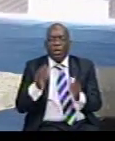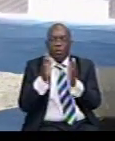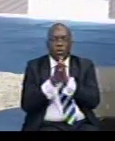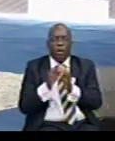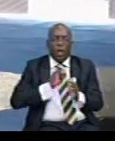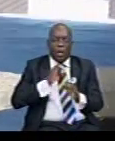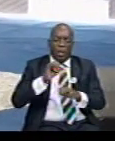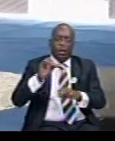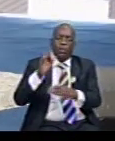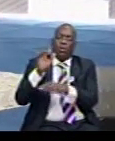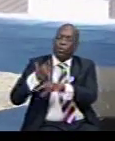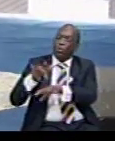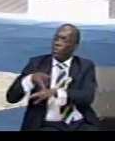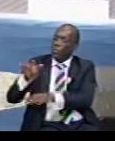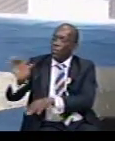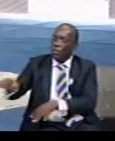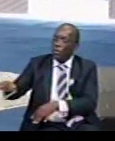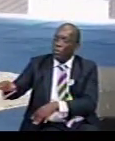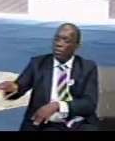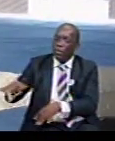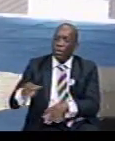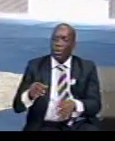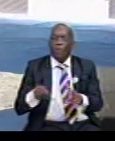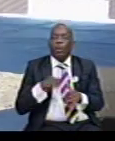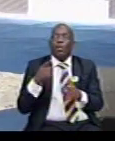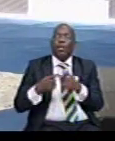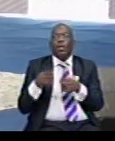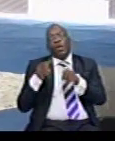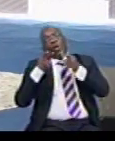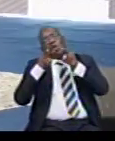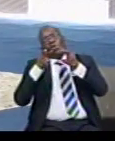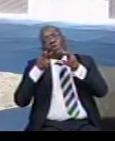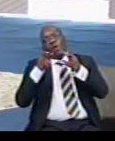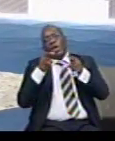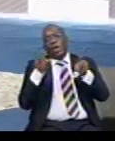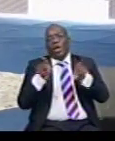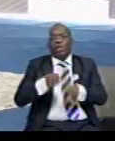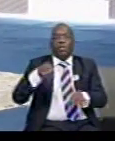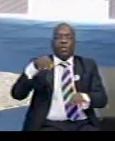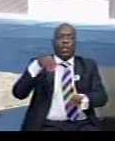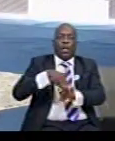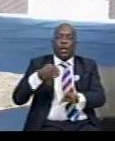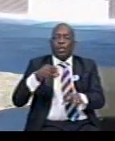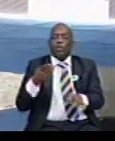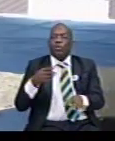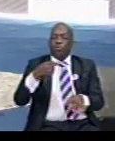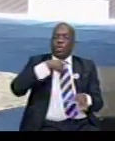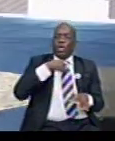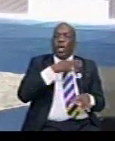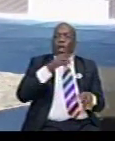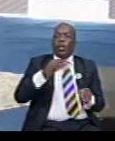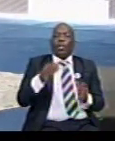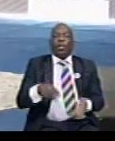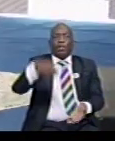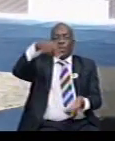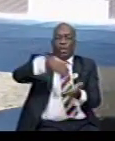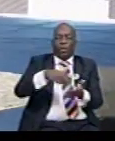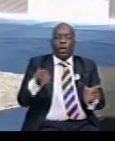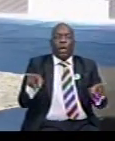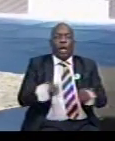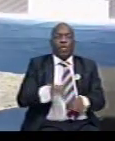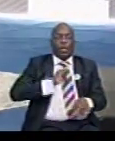my hands on her. And then she looked up and saw me. Then I did this, get up. Immediately I tapped